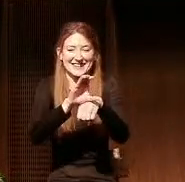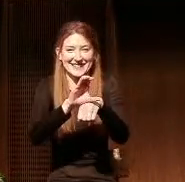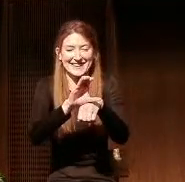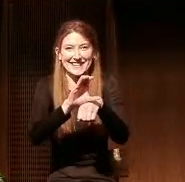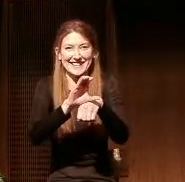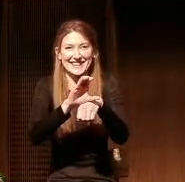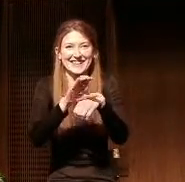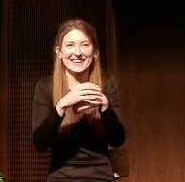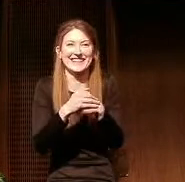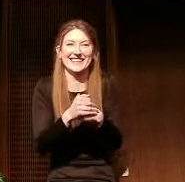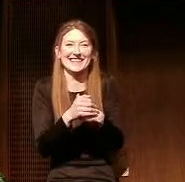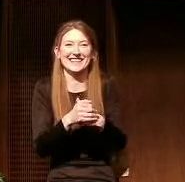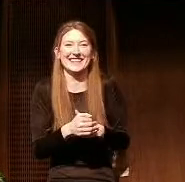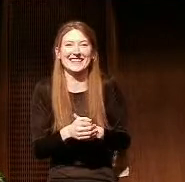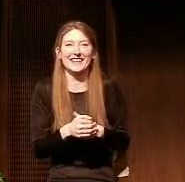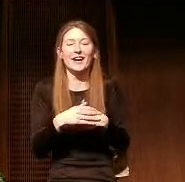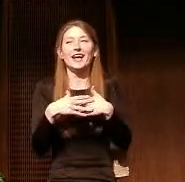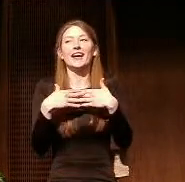Well,